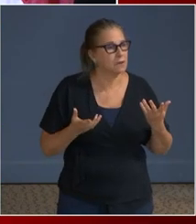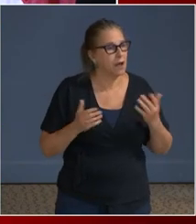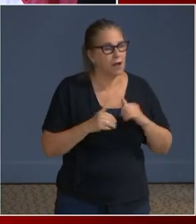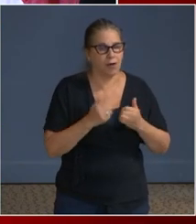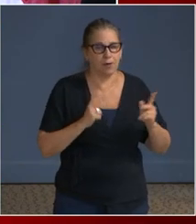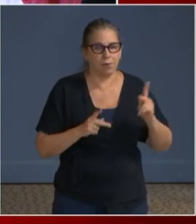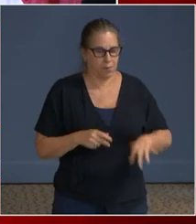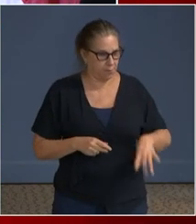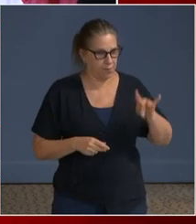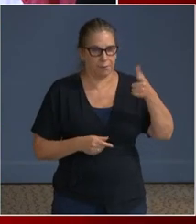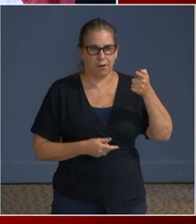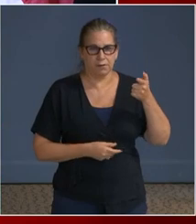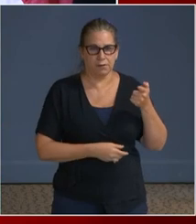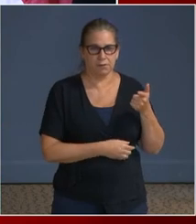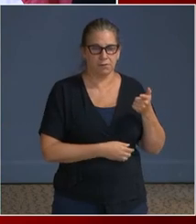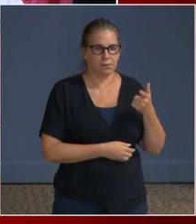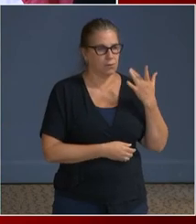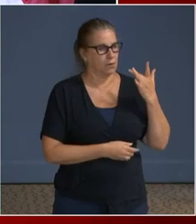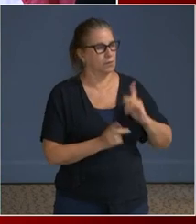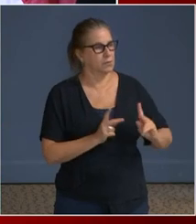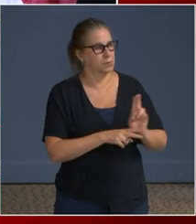why it is specifically a gun?